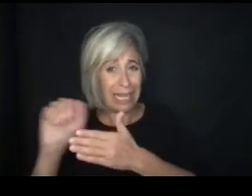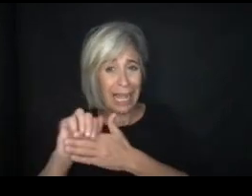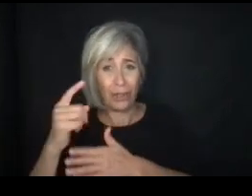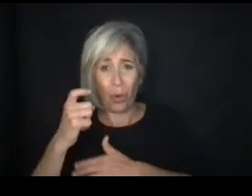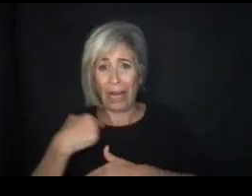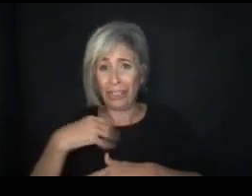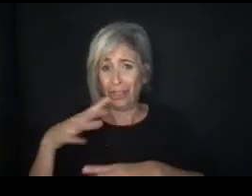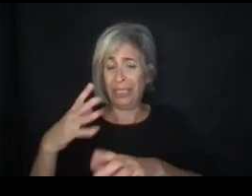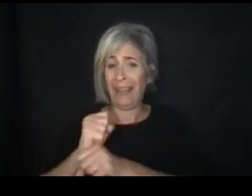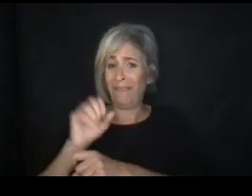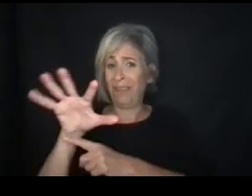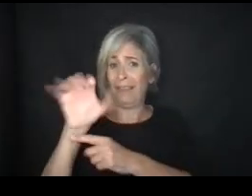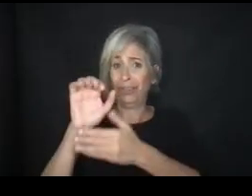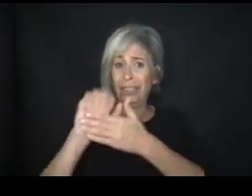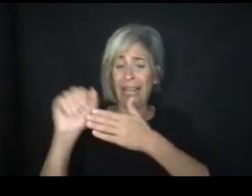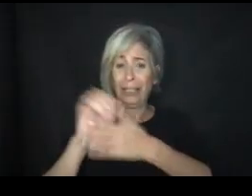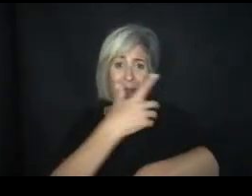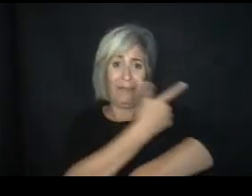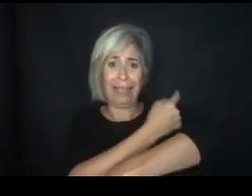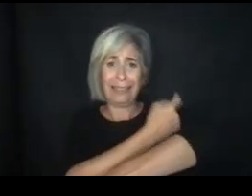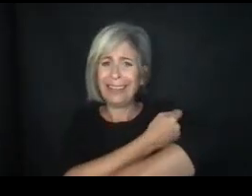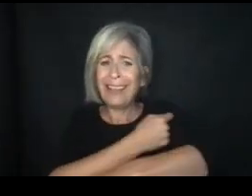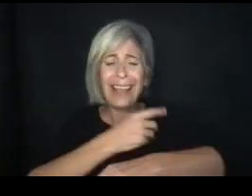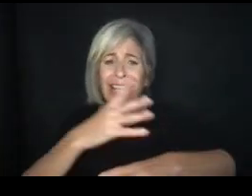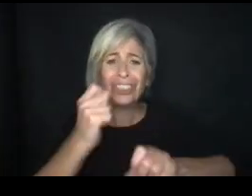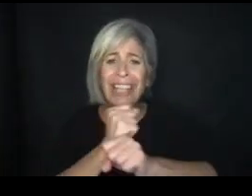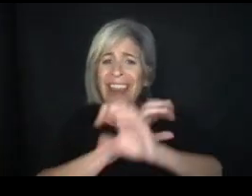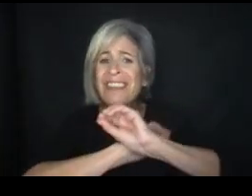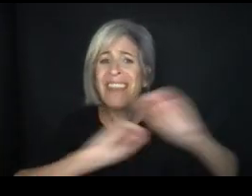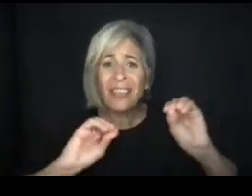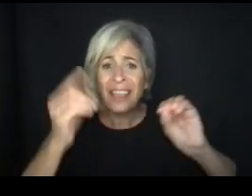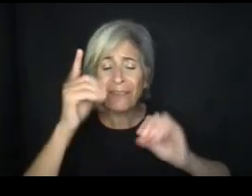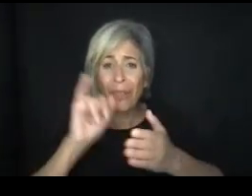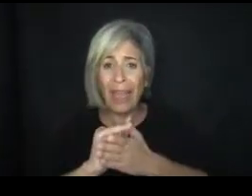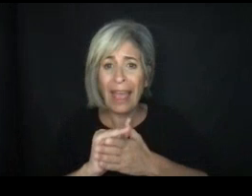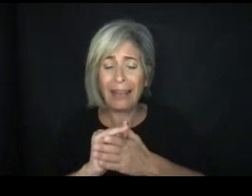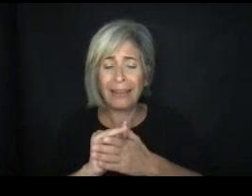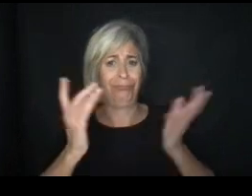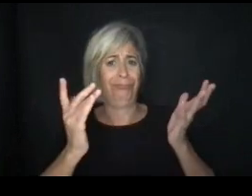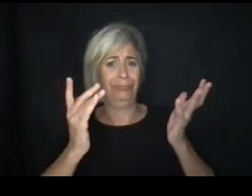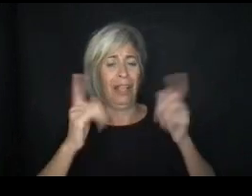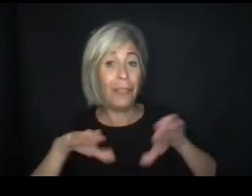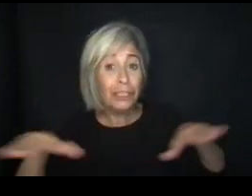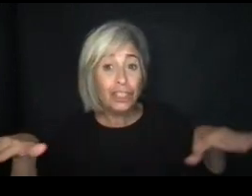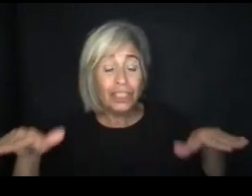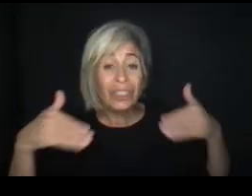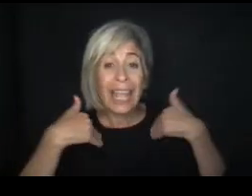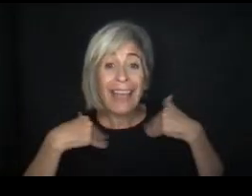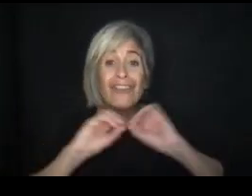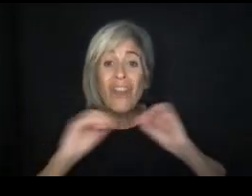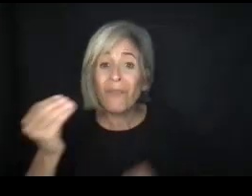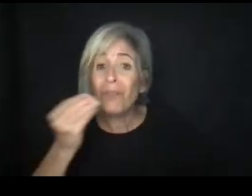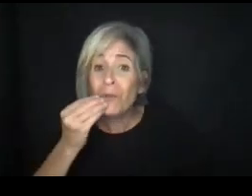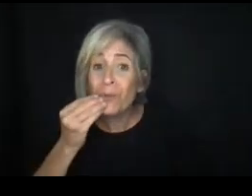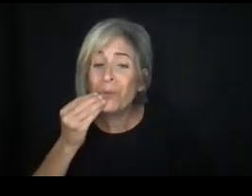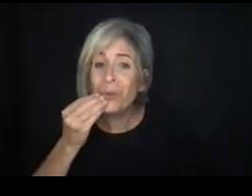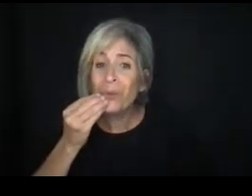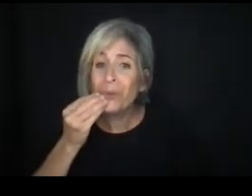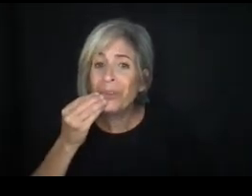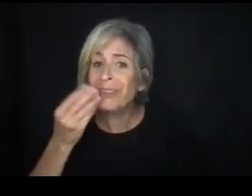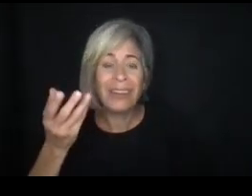get $500 to get a vaccination, I shouldn't get anything like that. There's children here that don't have food. They don't have a